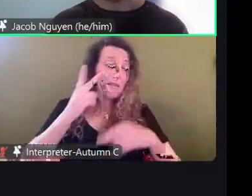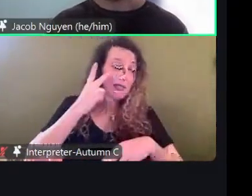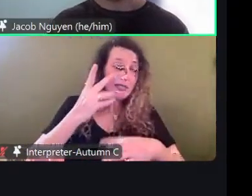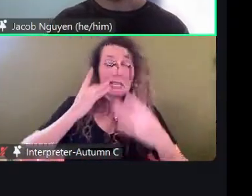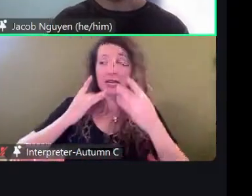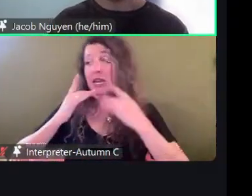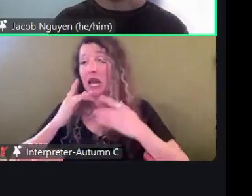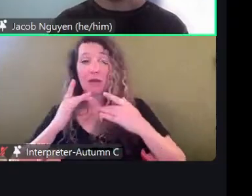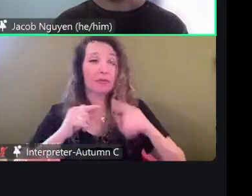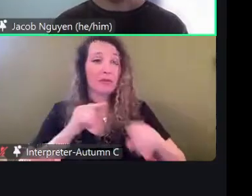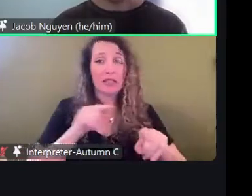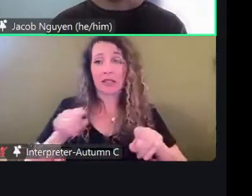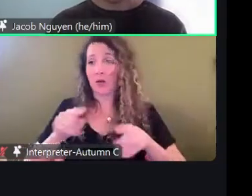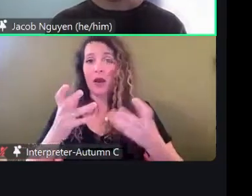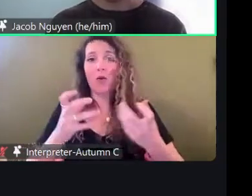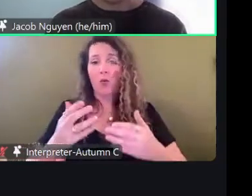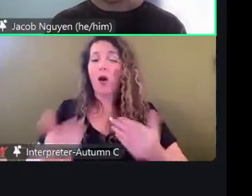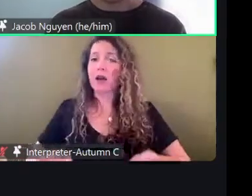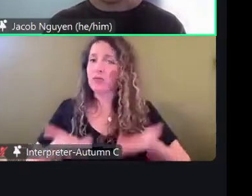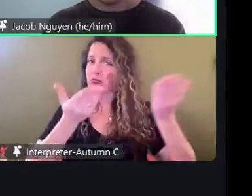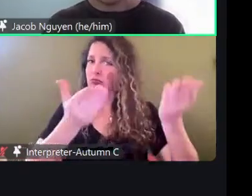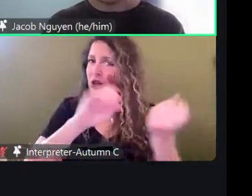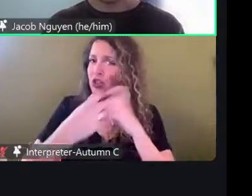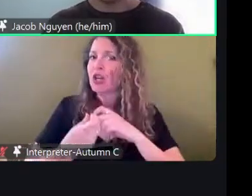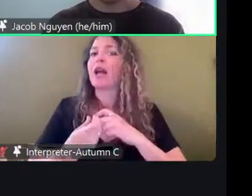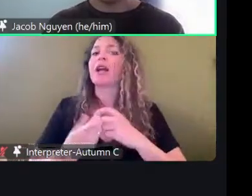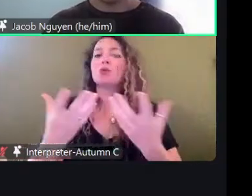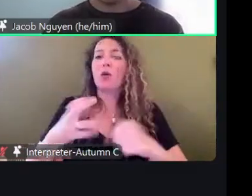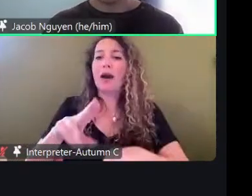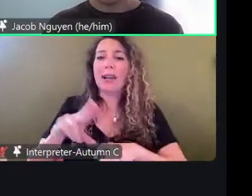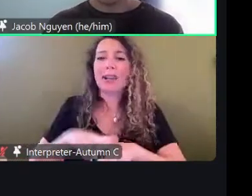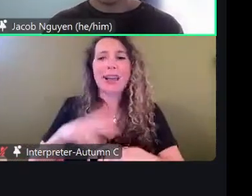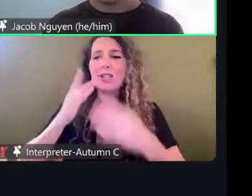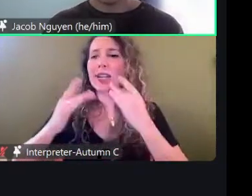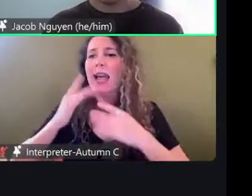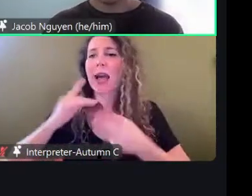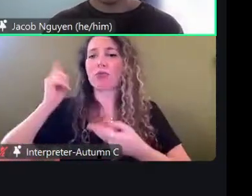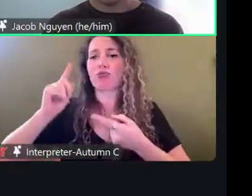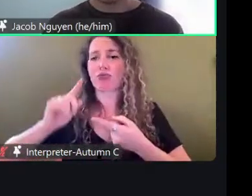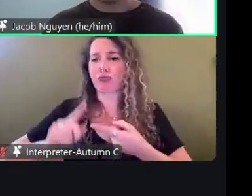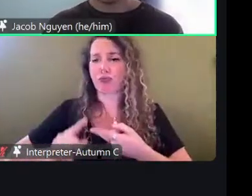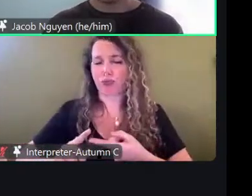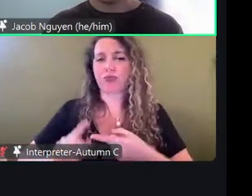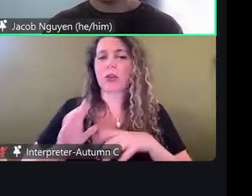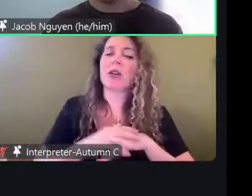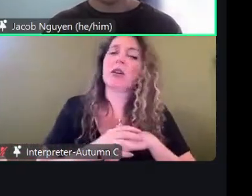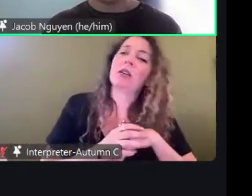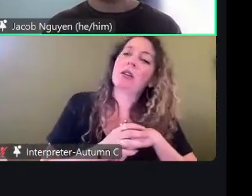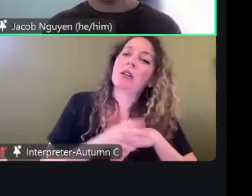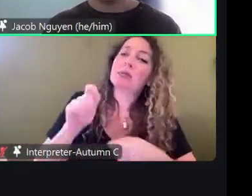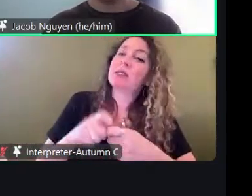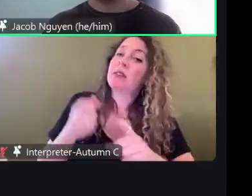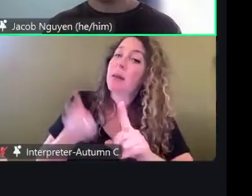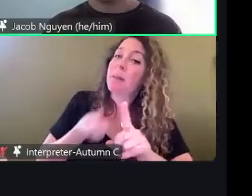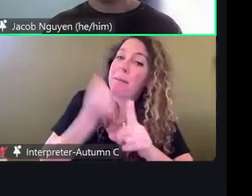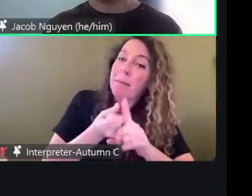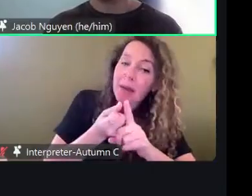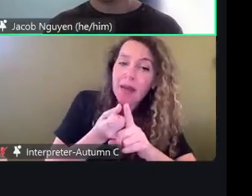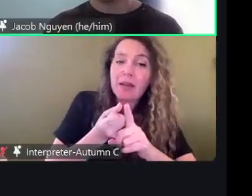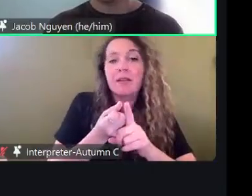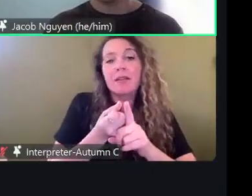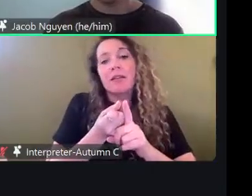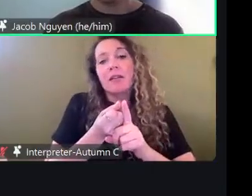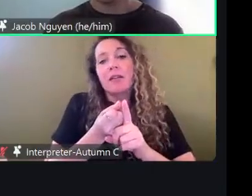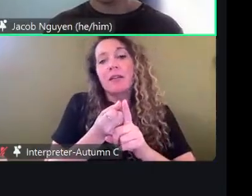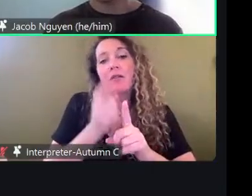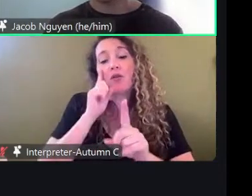institutional change. Like we said, we want to fill the national gap, as there are a few empirical studies specifically that document the impact of disability-specific